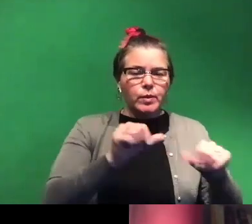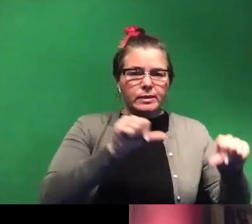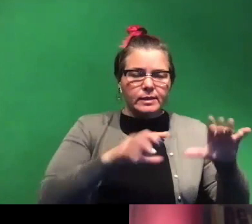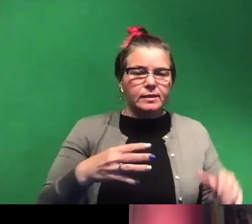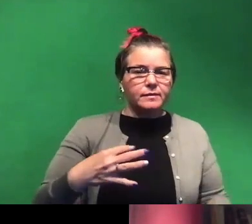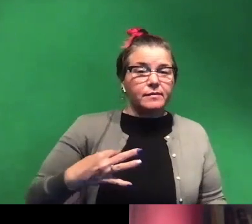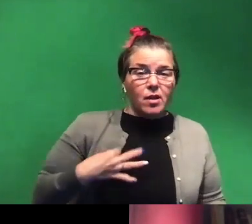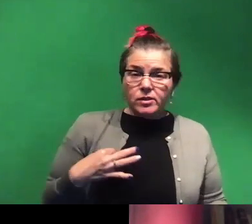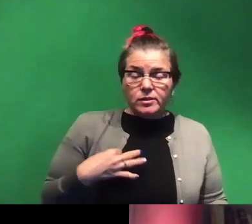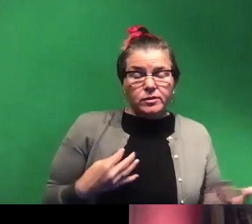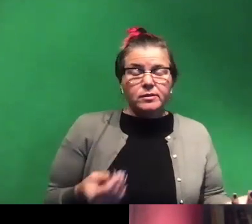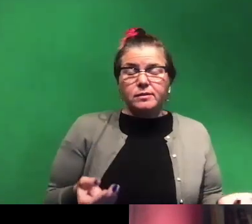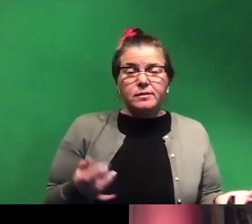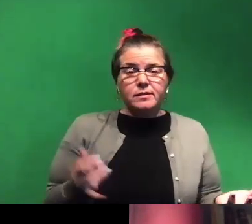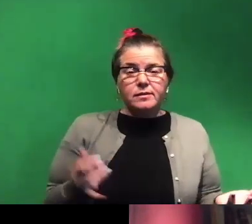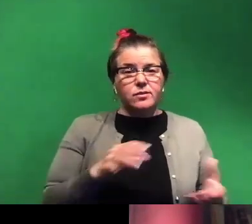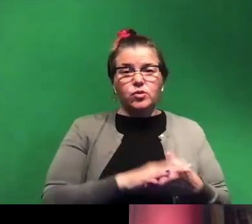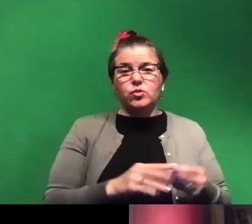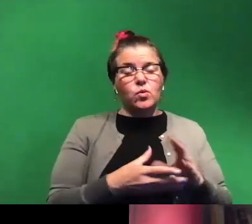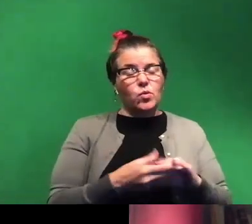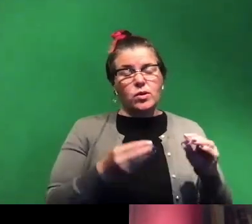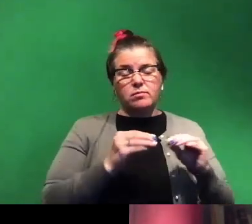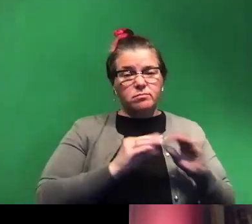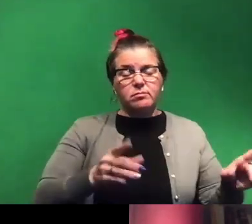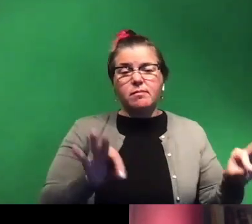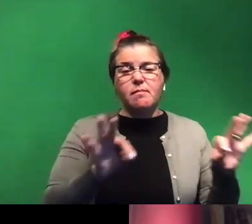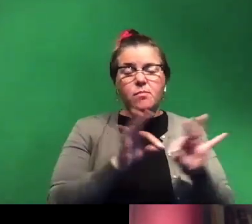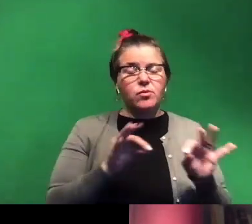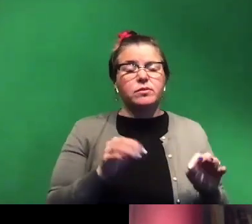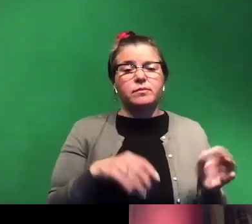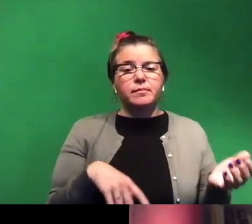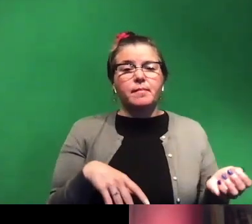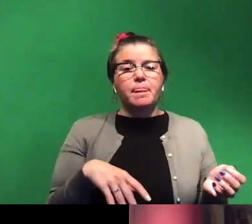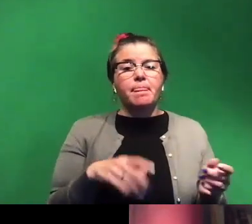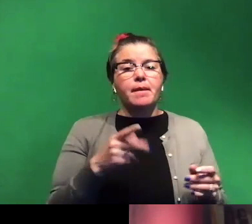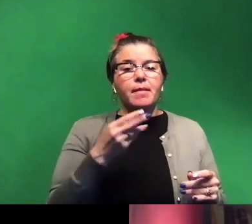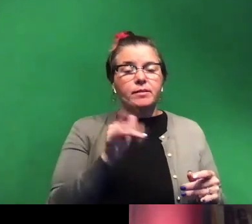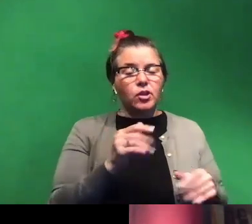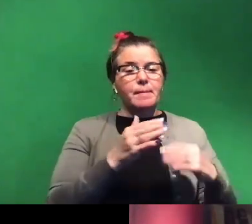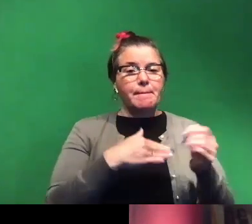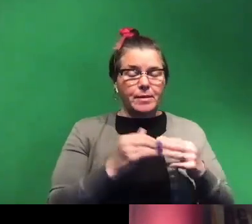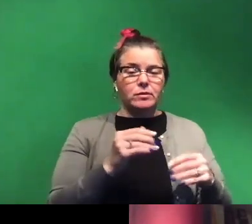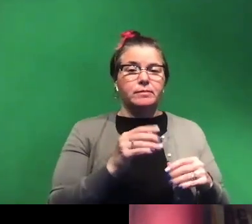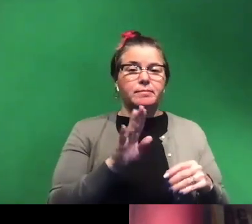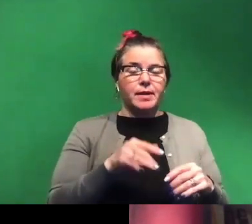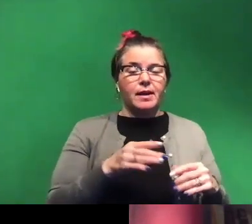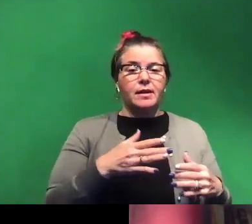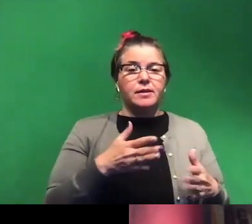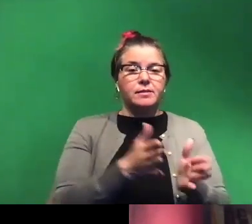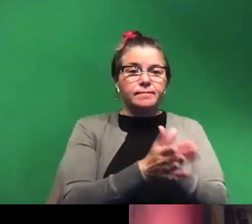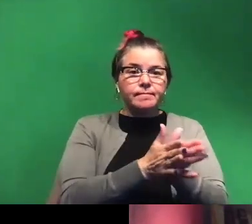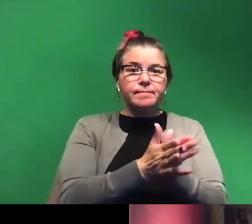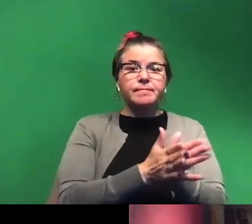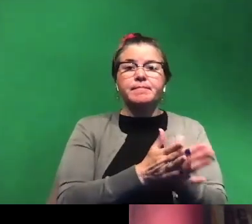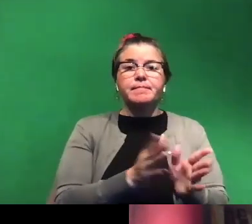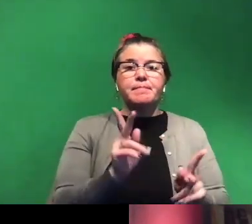stuff. So really and that's the story that I think needs to be told more often, is that paleontology is really built by enthusiastic amateurs over